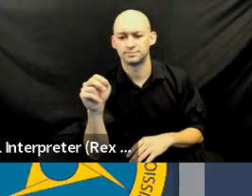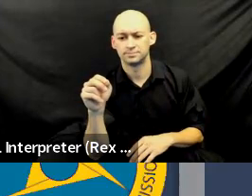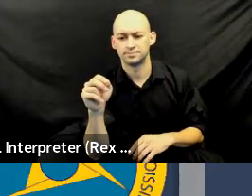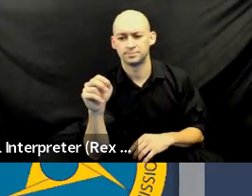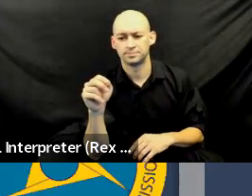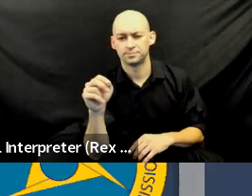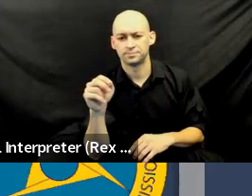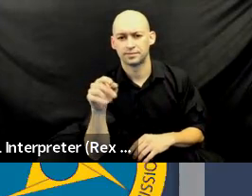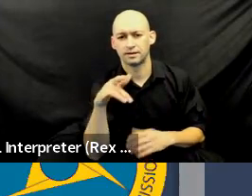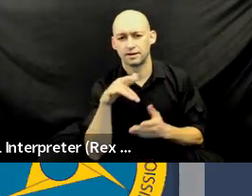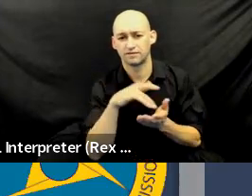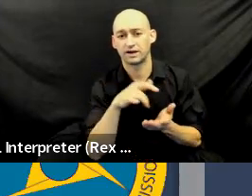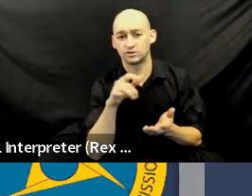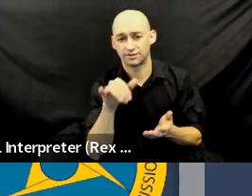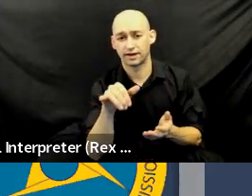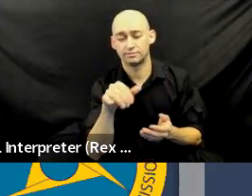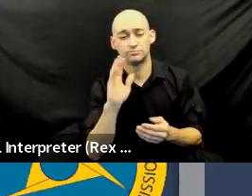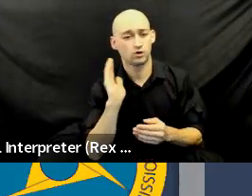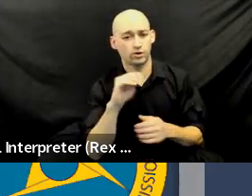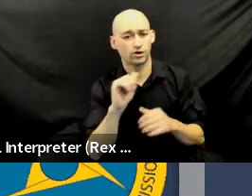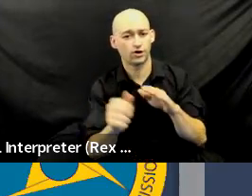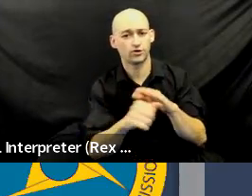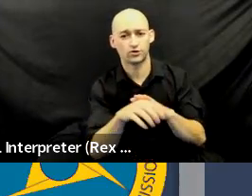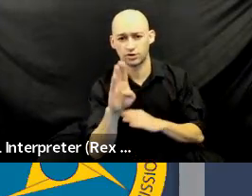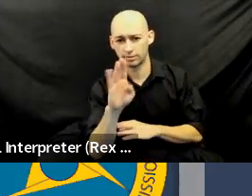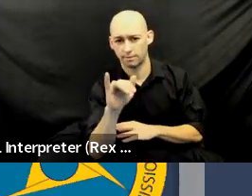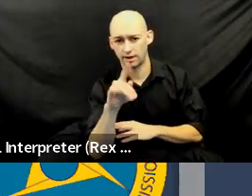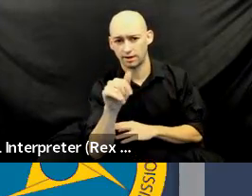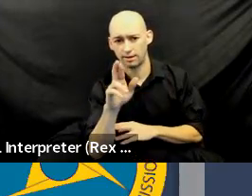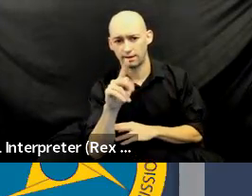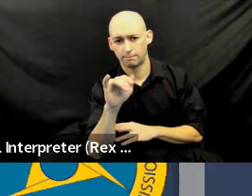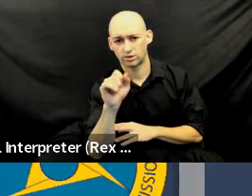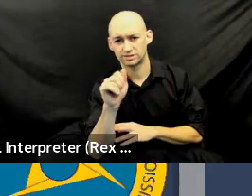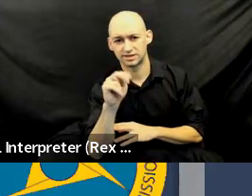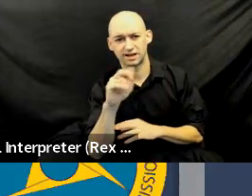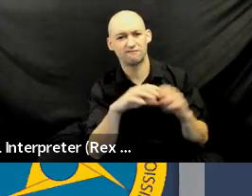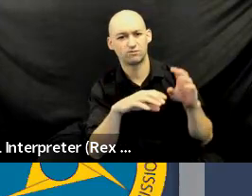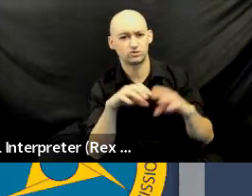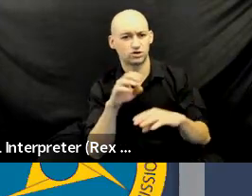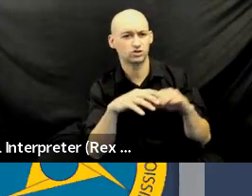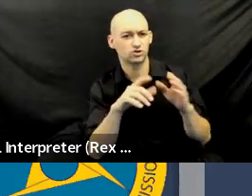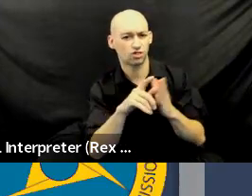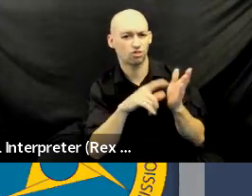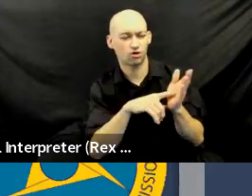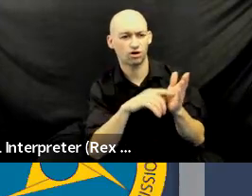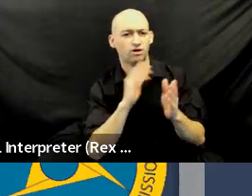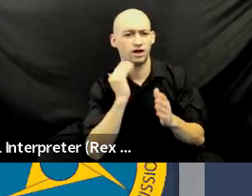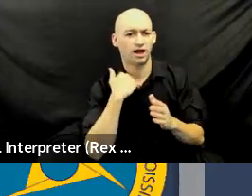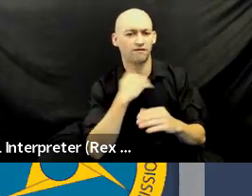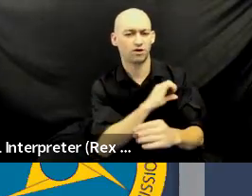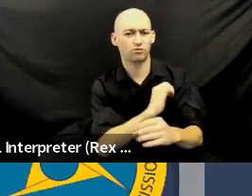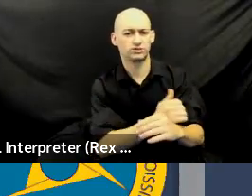An advantage to this is that we're under the bipartisan infrastructure law, so we have an authorization that lasts through 2026.